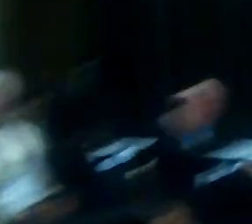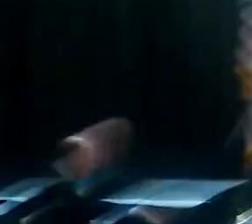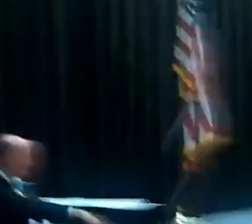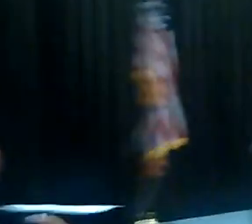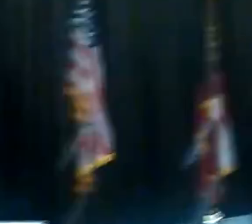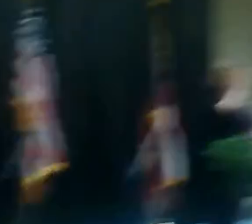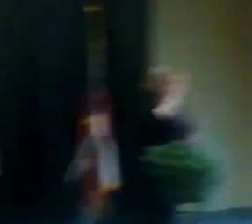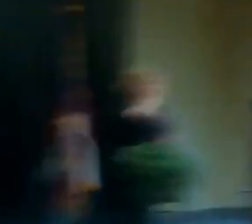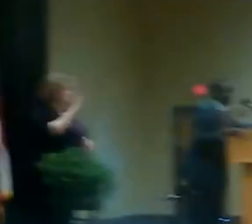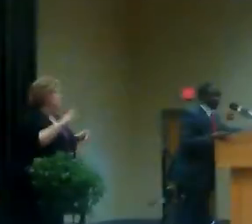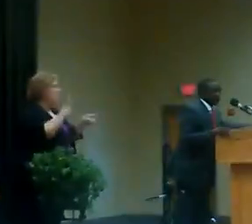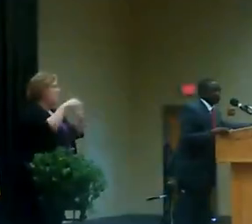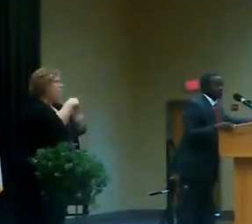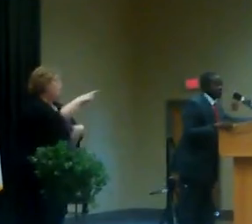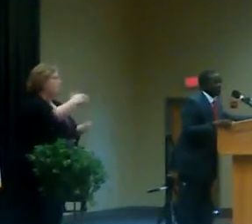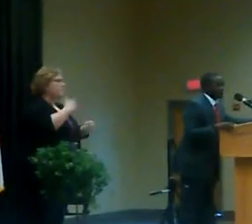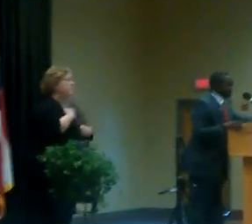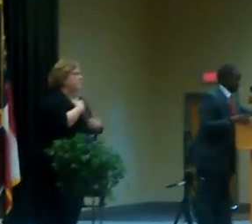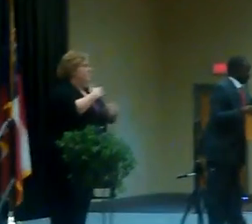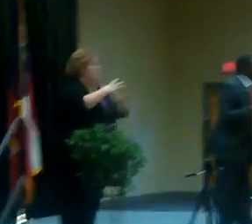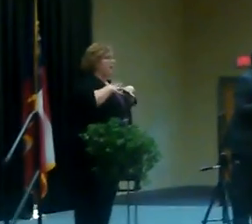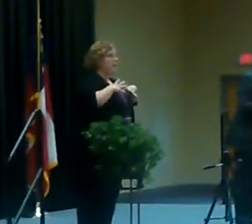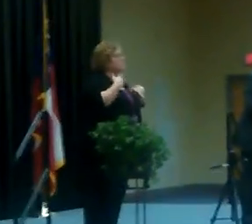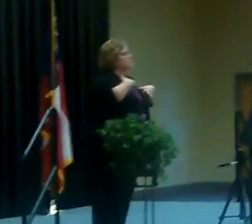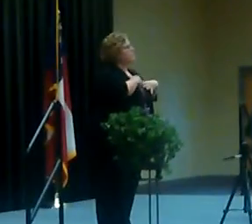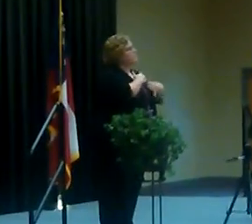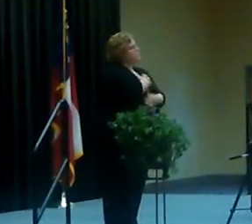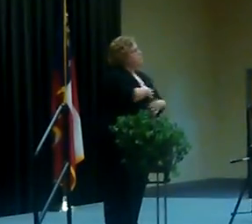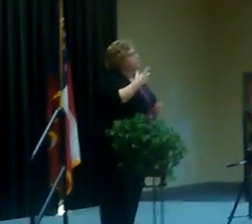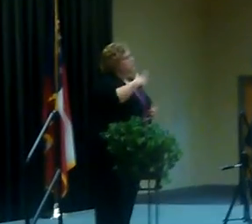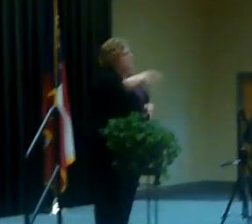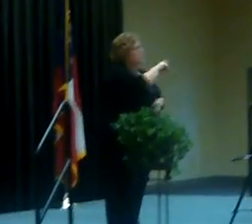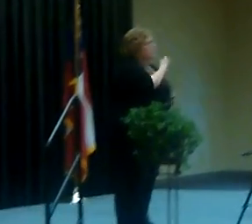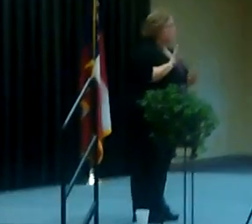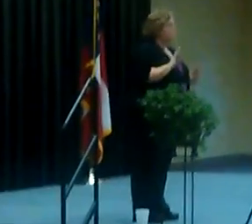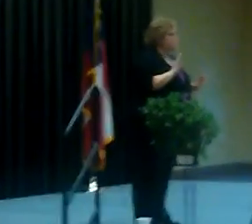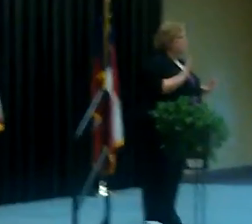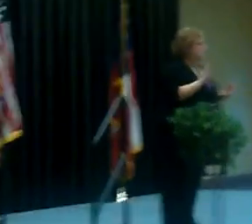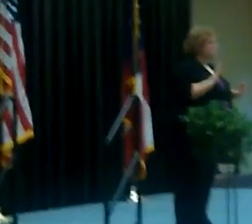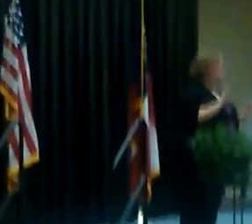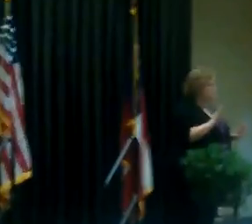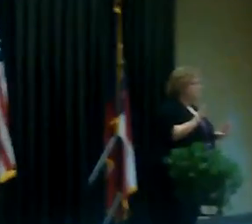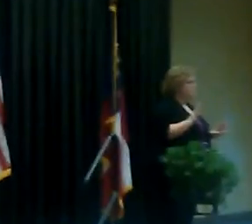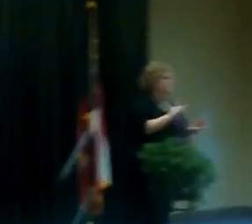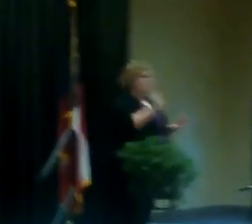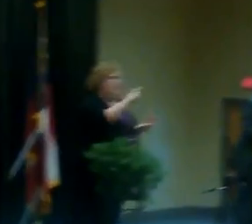we appreciate you. We can go ahead and give it up for the veterans.